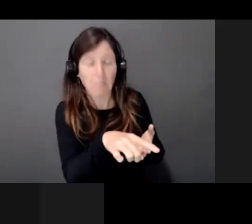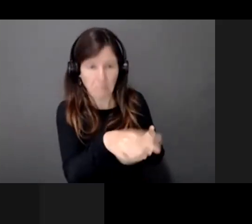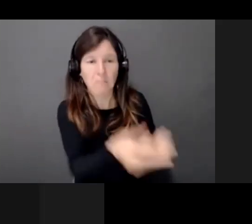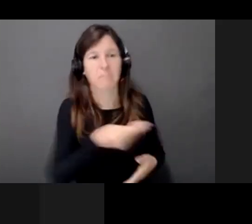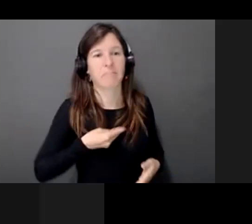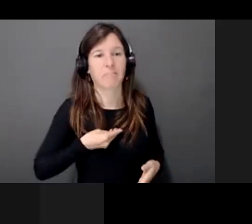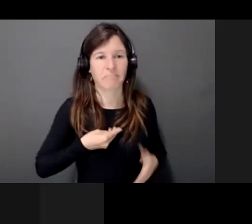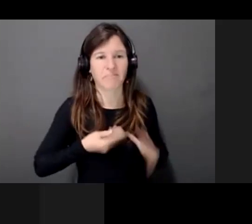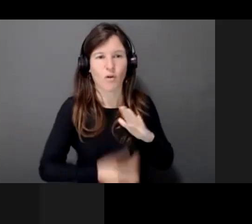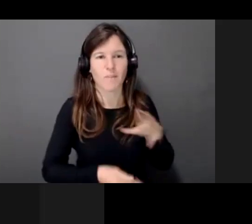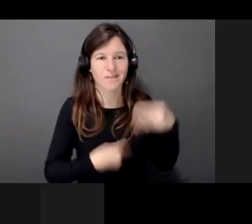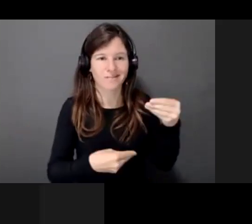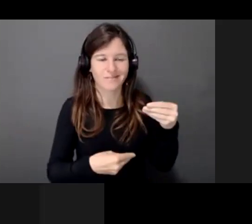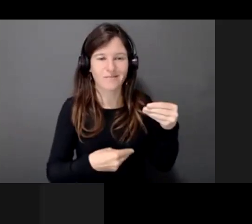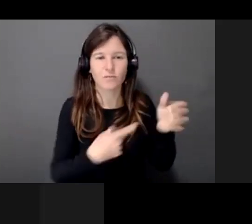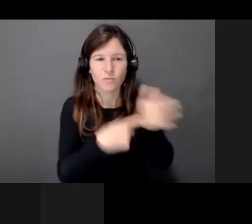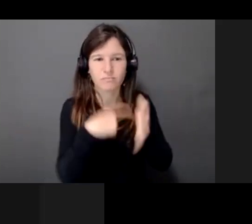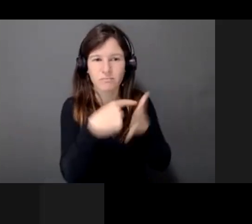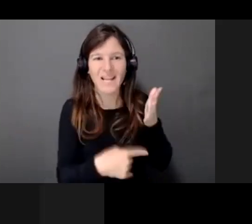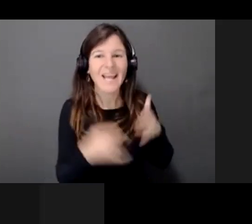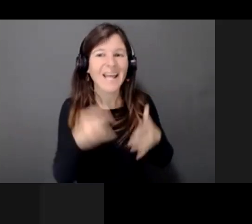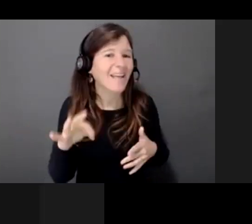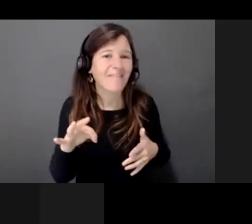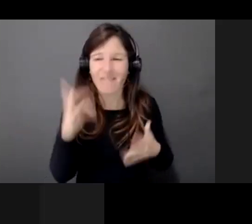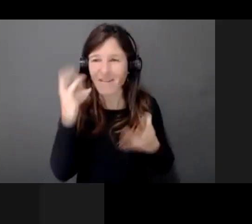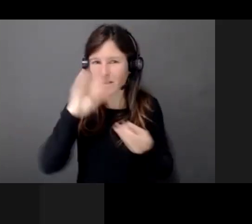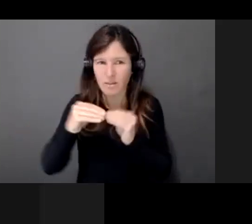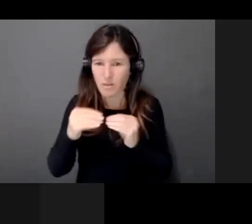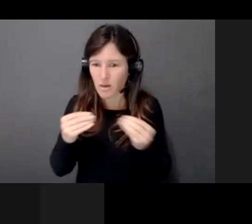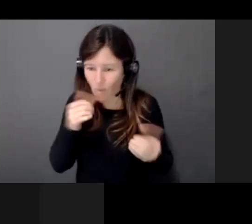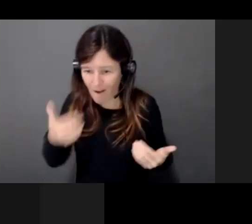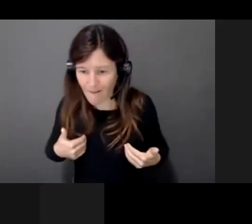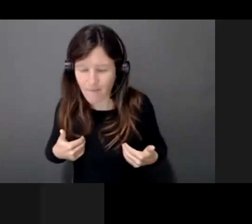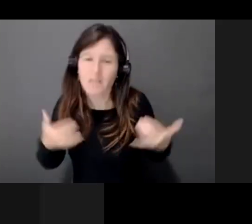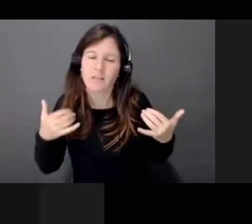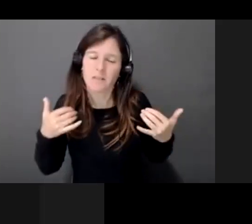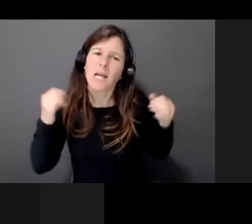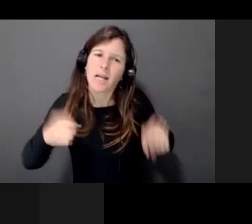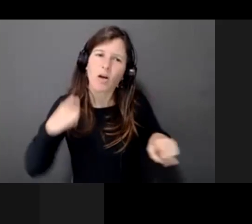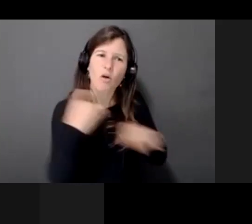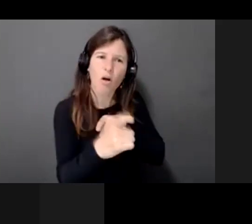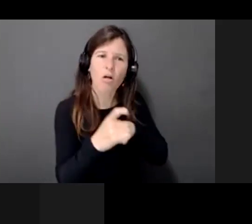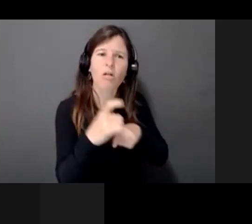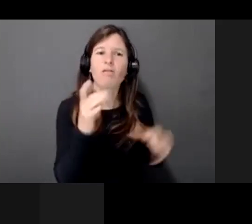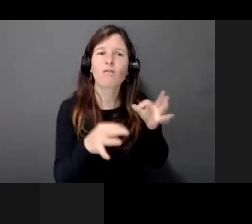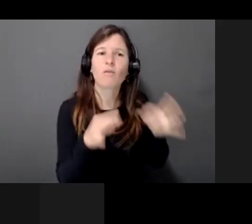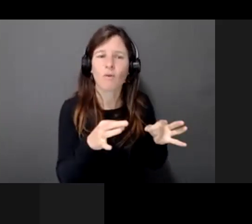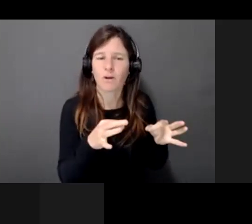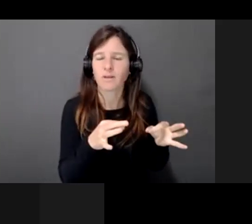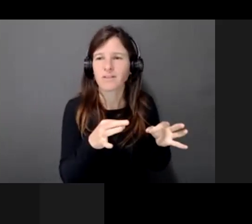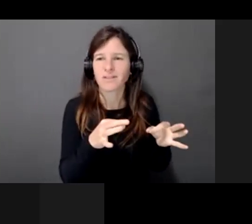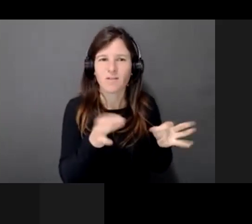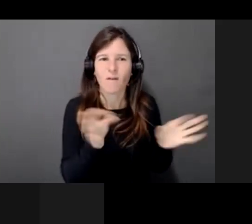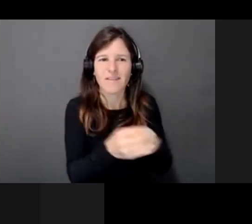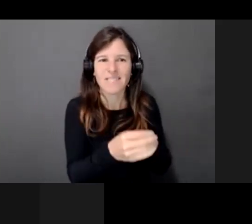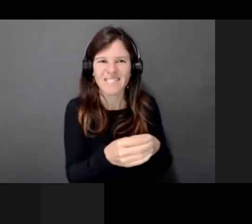number, you can still call the court clerk's office, and they should be able to assist you. It just becomes much more challenging if you have a common name like